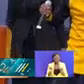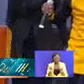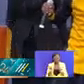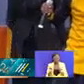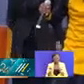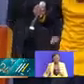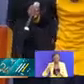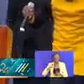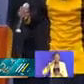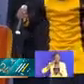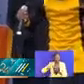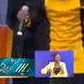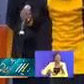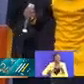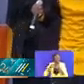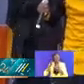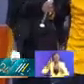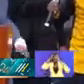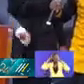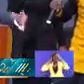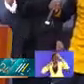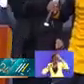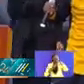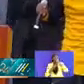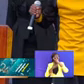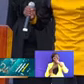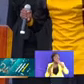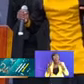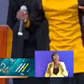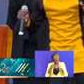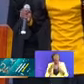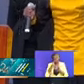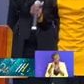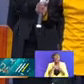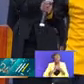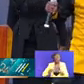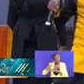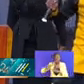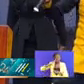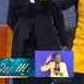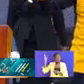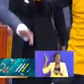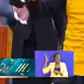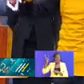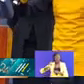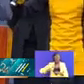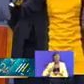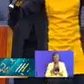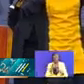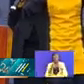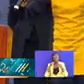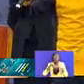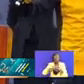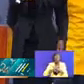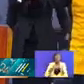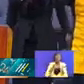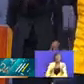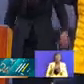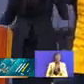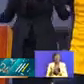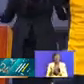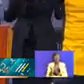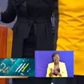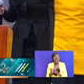whatever was announced prophetically whatever was declared over the territory of Kenya we declare in the name of